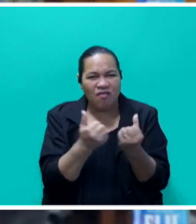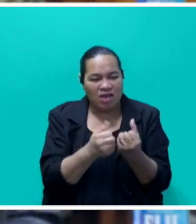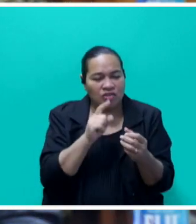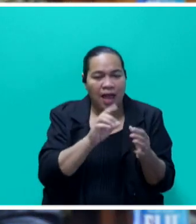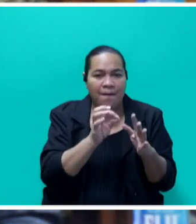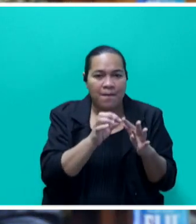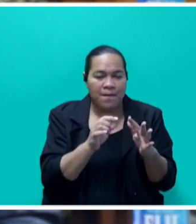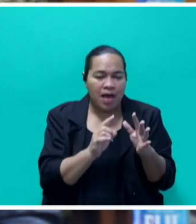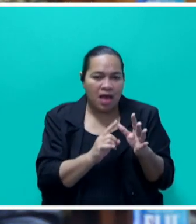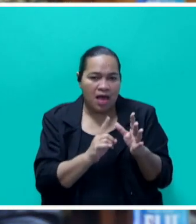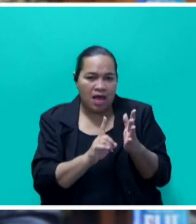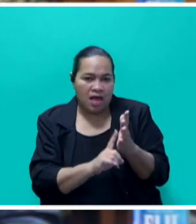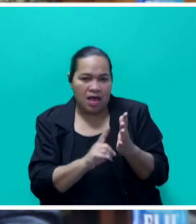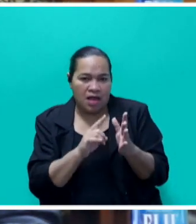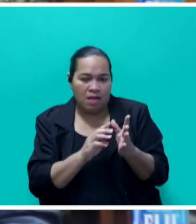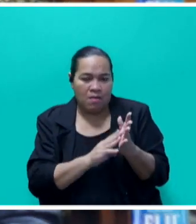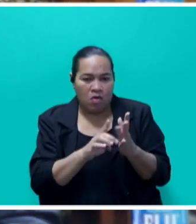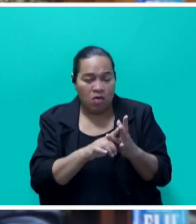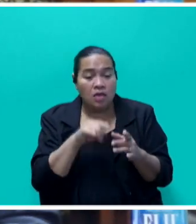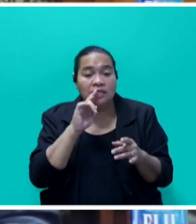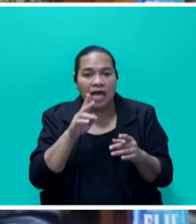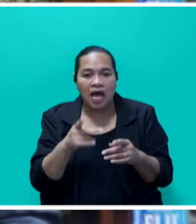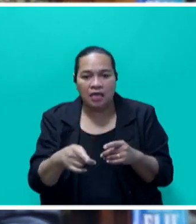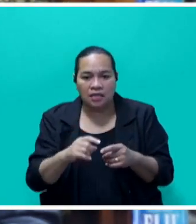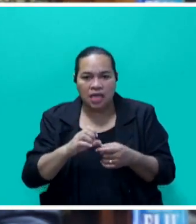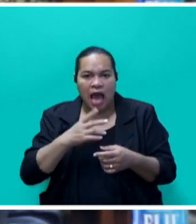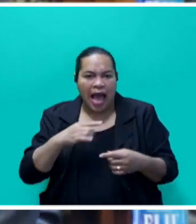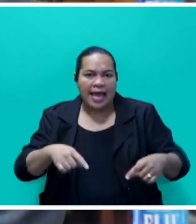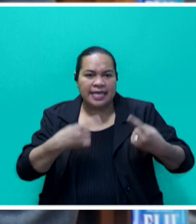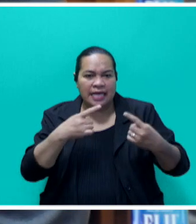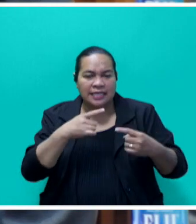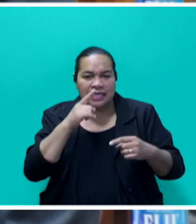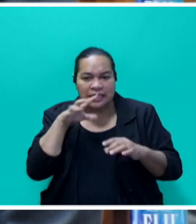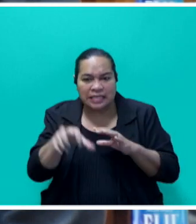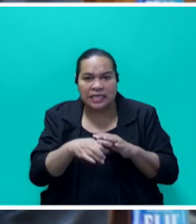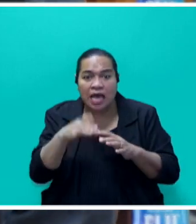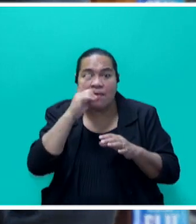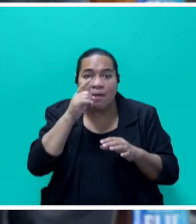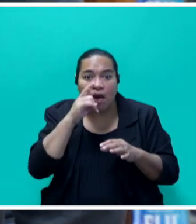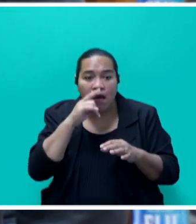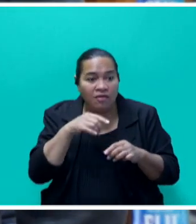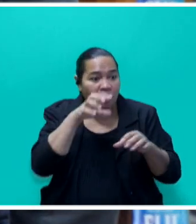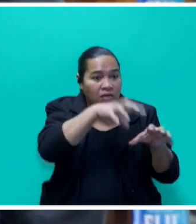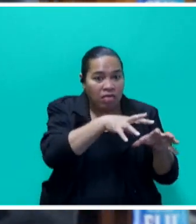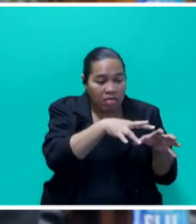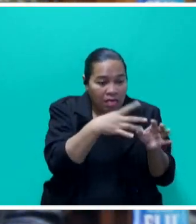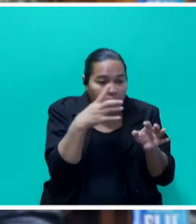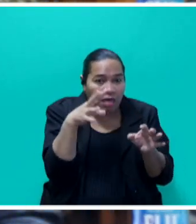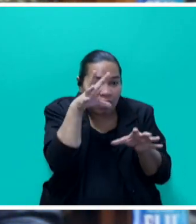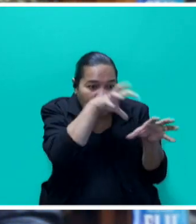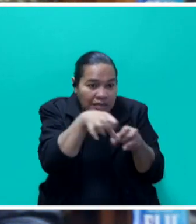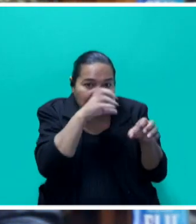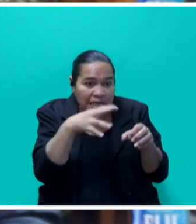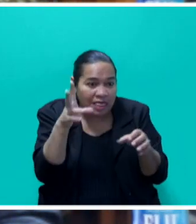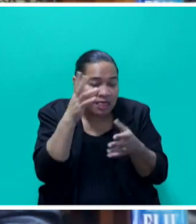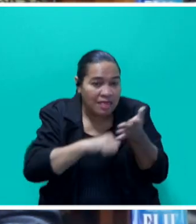Convention particularly is the protocol against the smuggling of migrants by